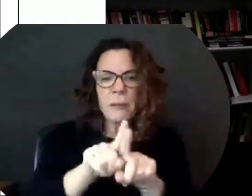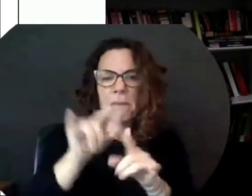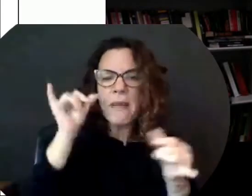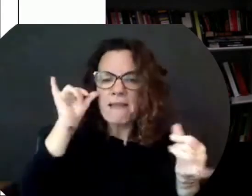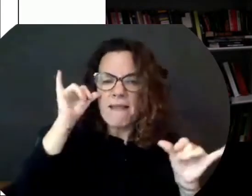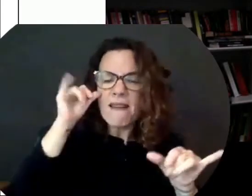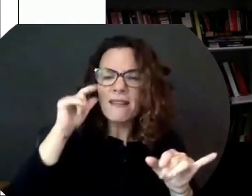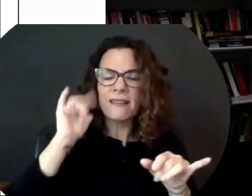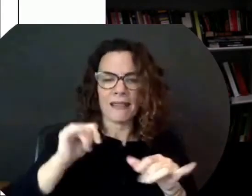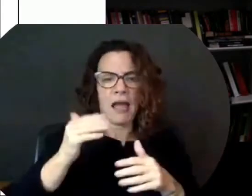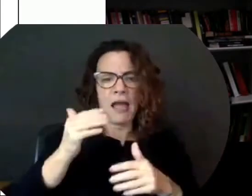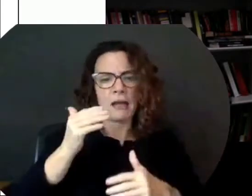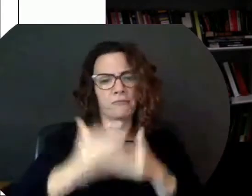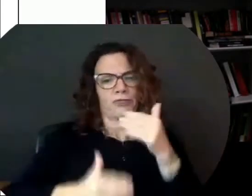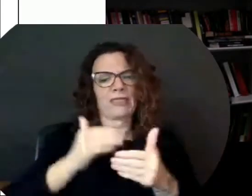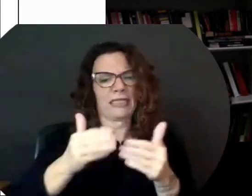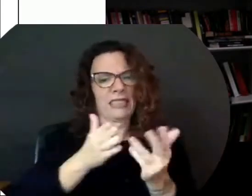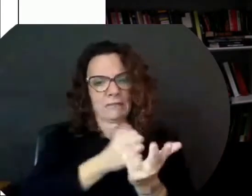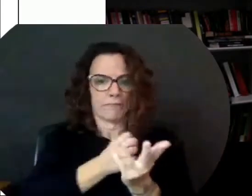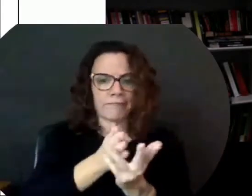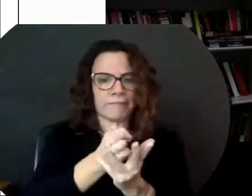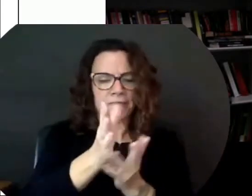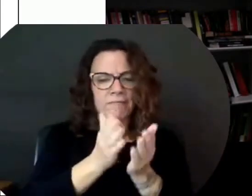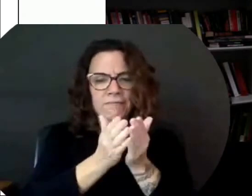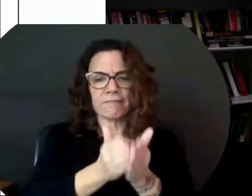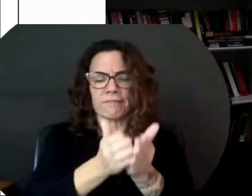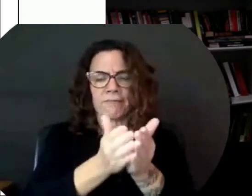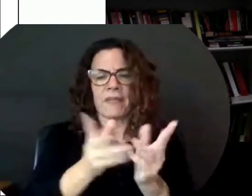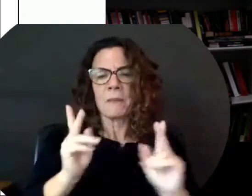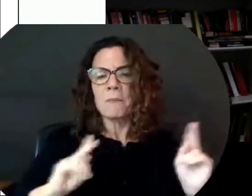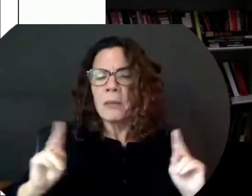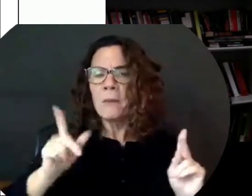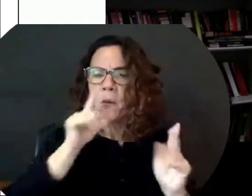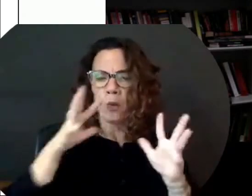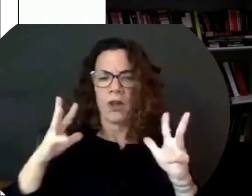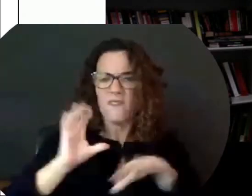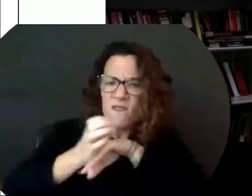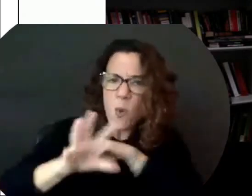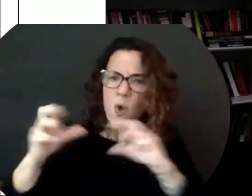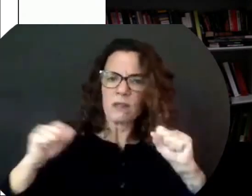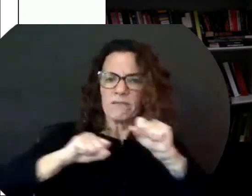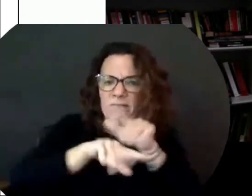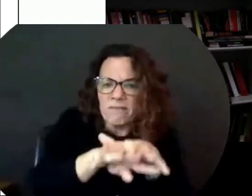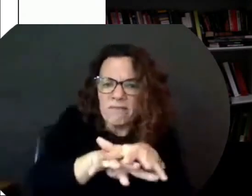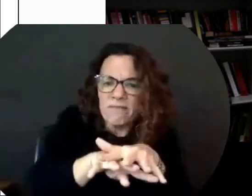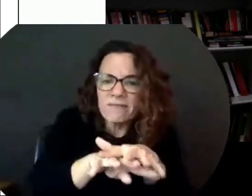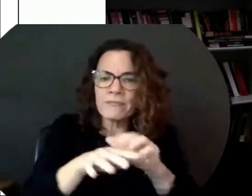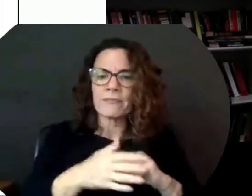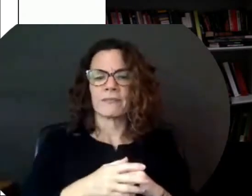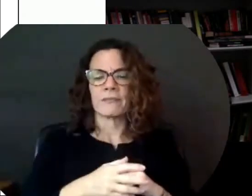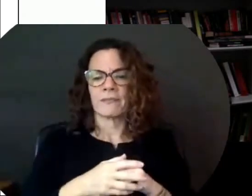were crowded together and eating all kinds of stuff that they would not have eaten in their day-to-day lives, right?